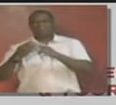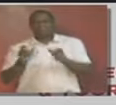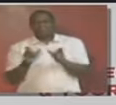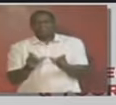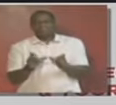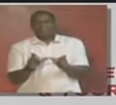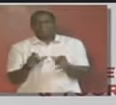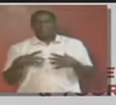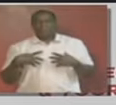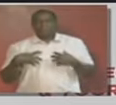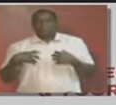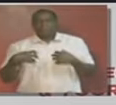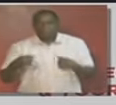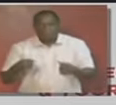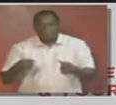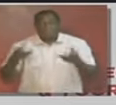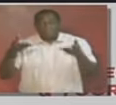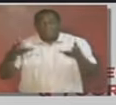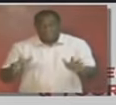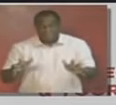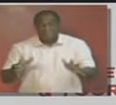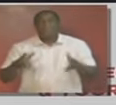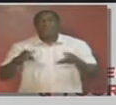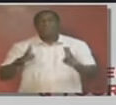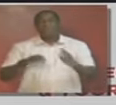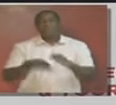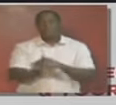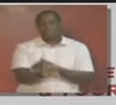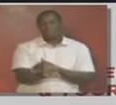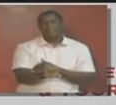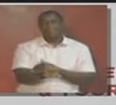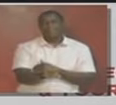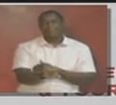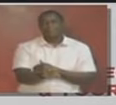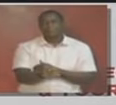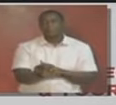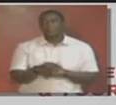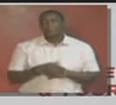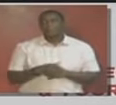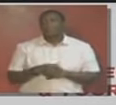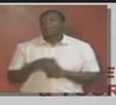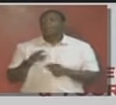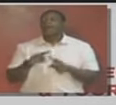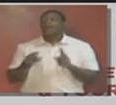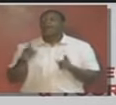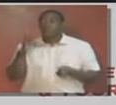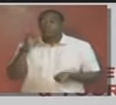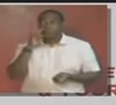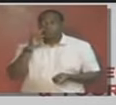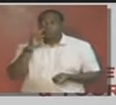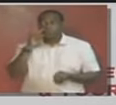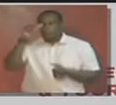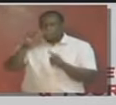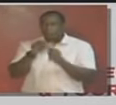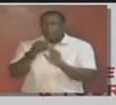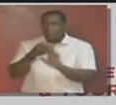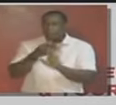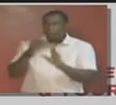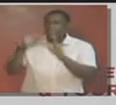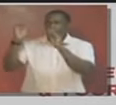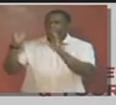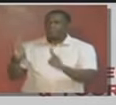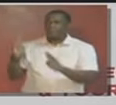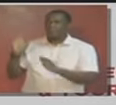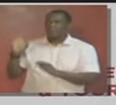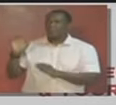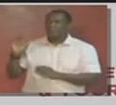news. We haven't identified any of those in our local population. What we would have seen, though, as Professor Carrington may have mentioned, is